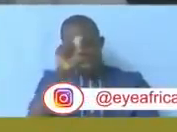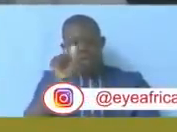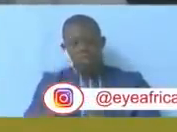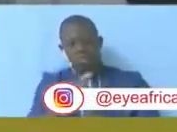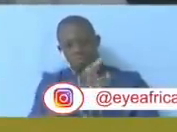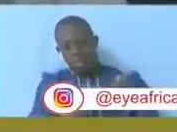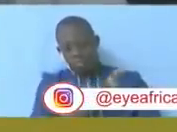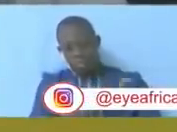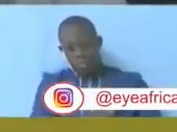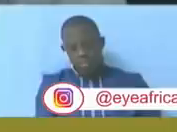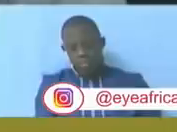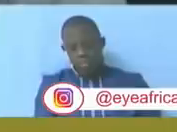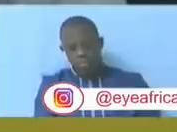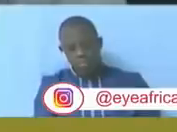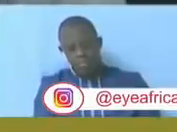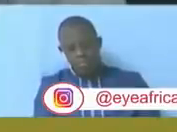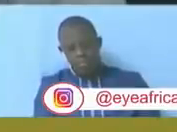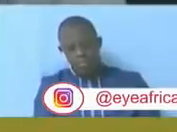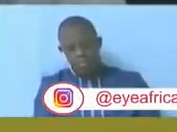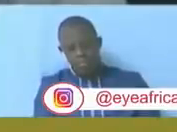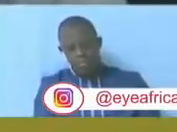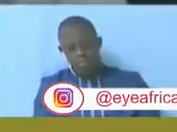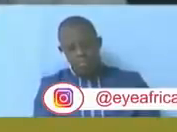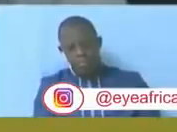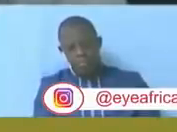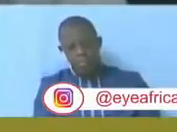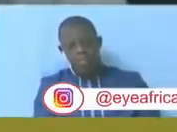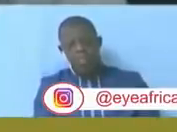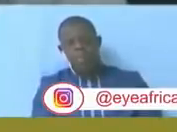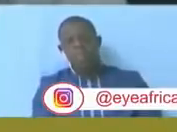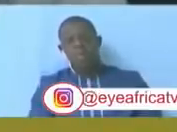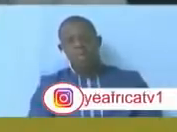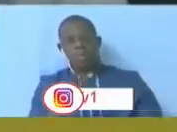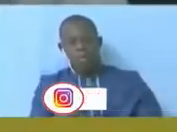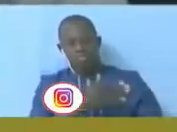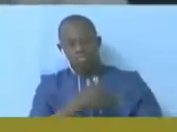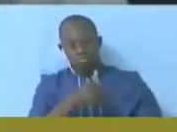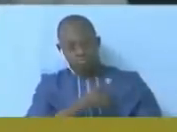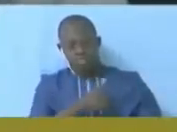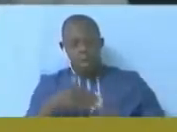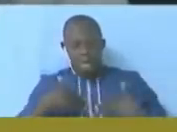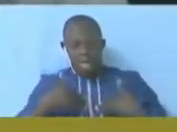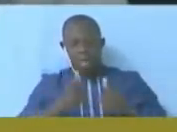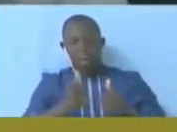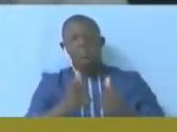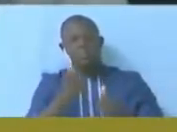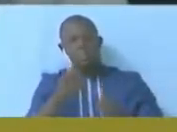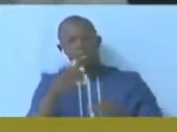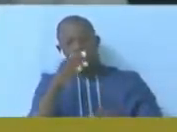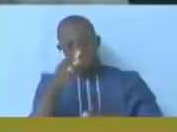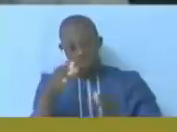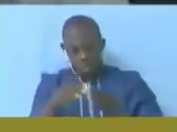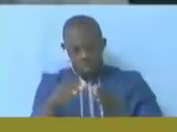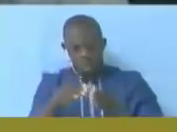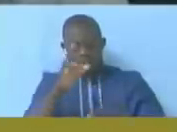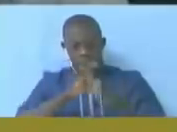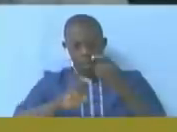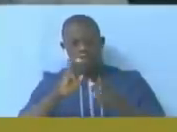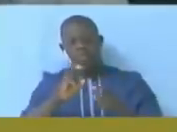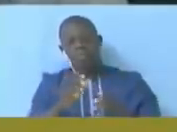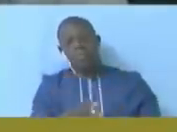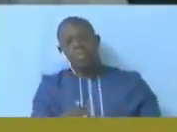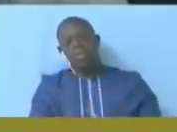reconciliation. Aba makoro kala purungana kafu nyoma koteng. Healing. Kambe kafu nyoma minketa be